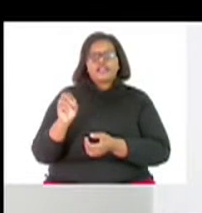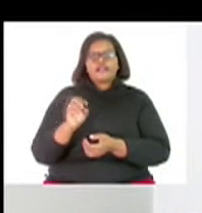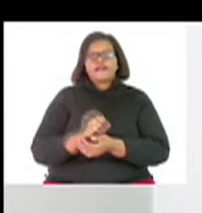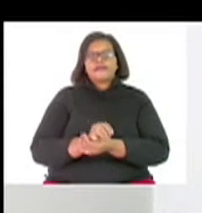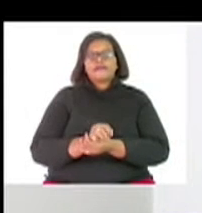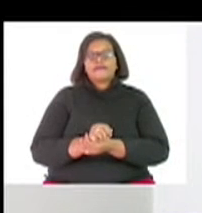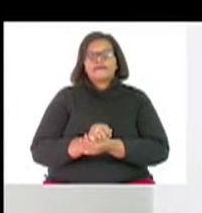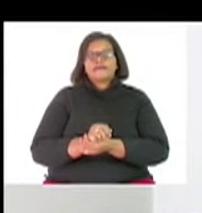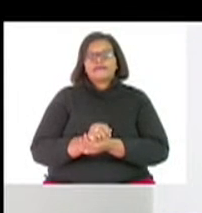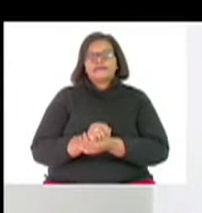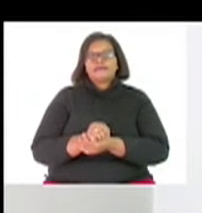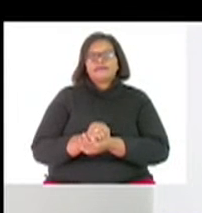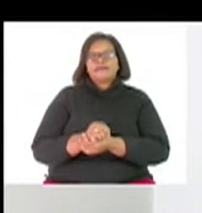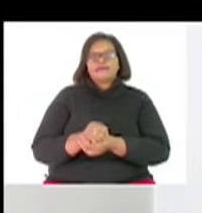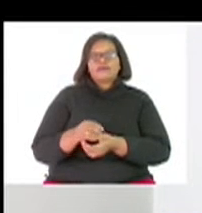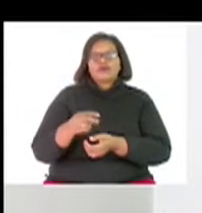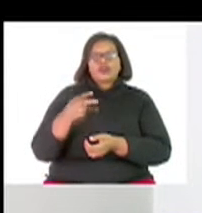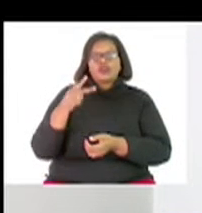20,